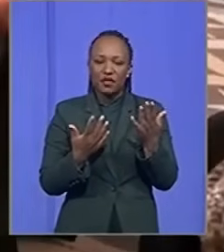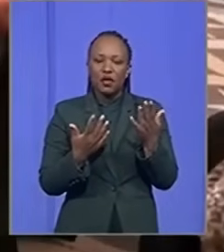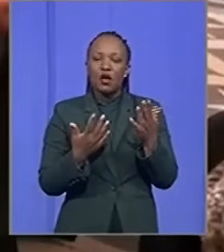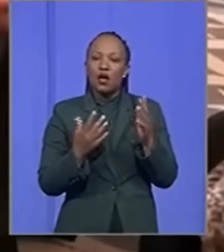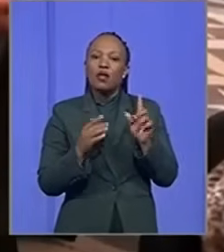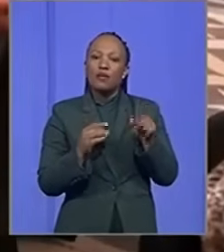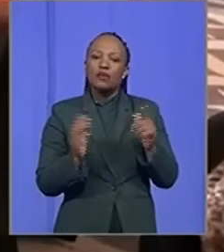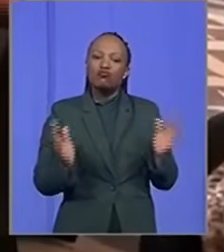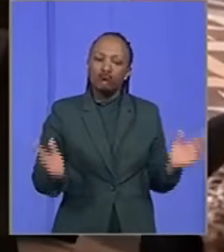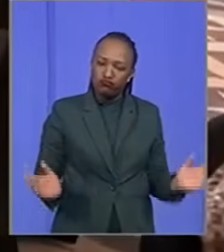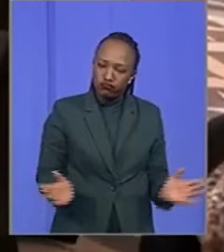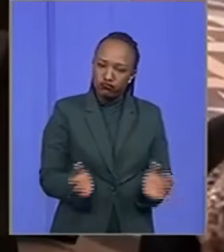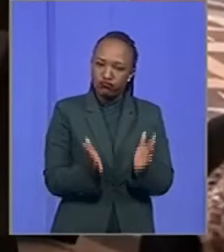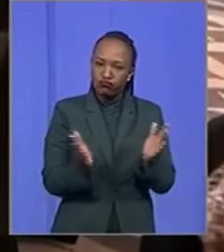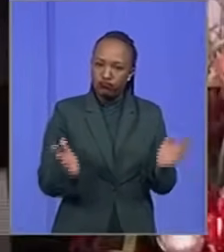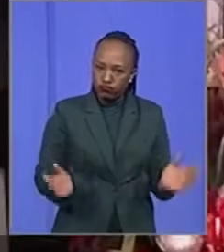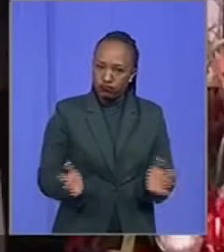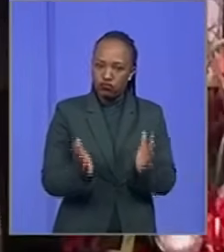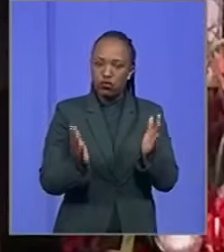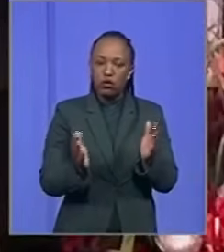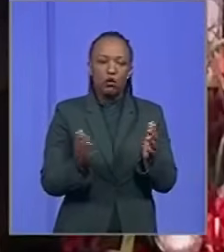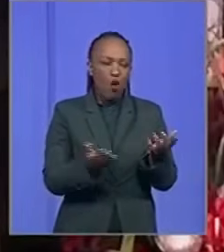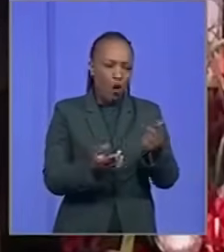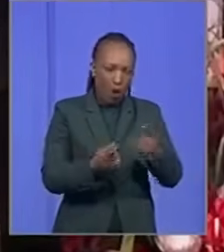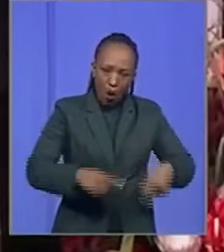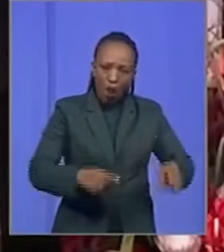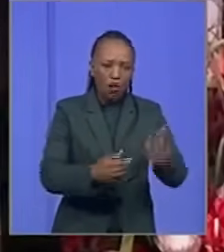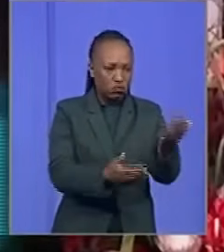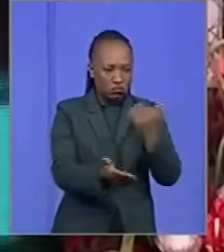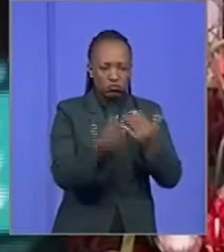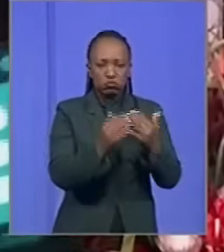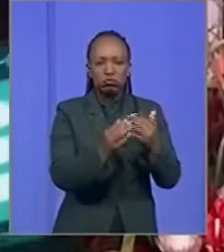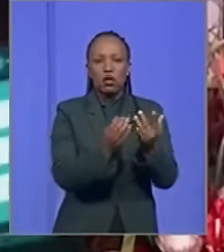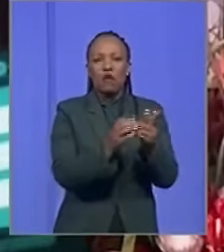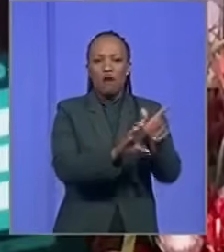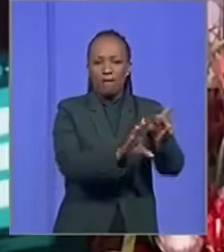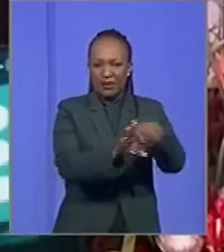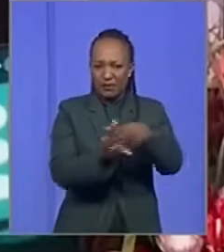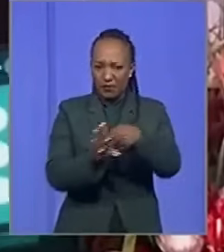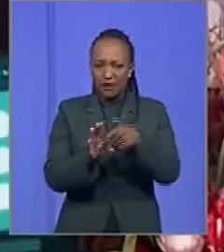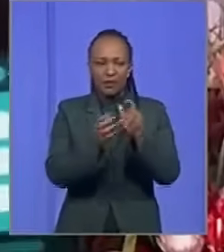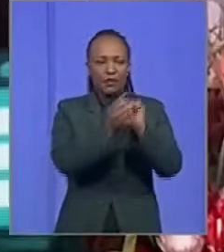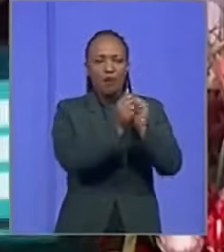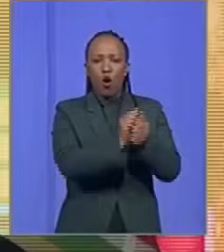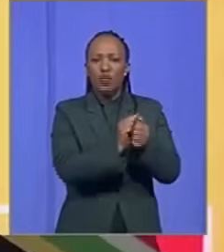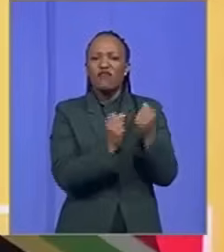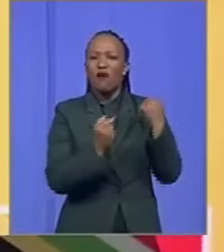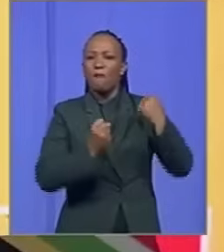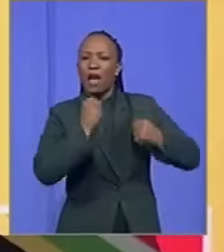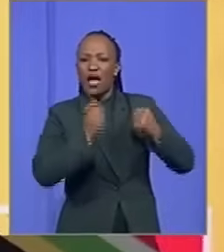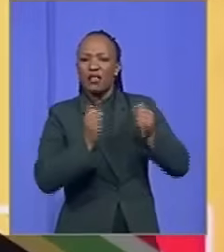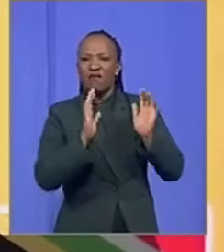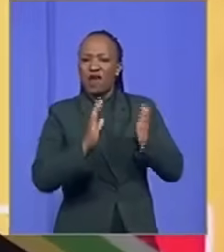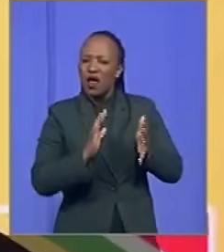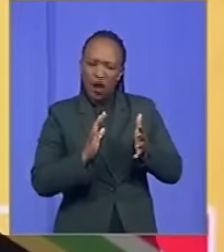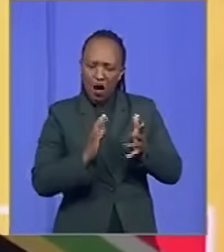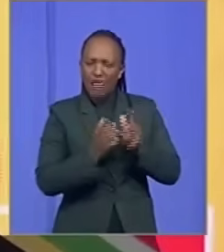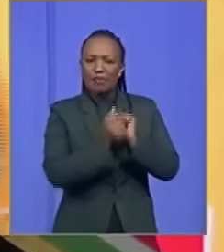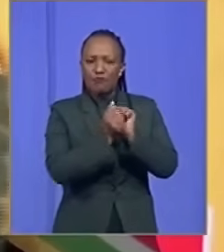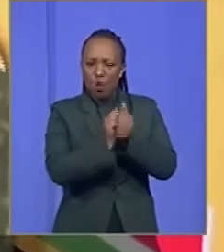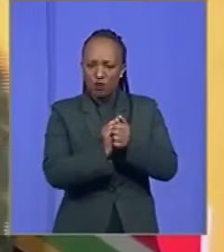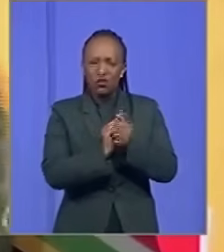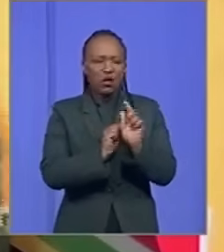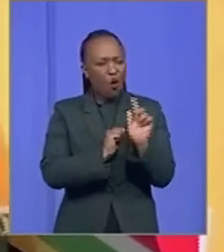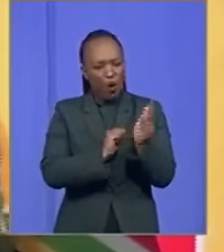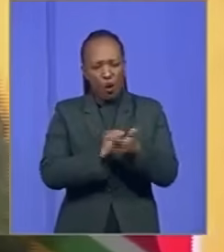gore haholo ba participate kaofela e ska ba sports fela tsa o matha di-sports kaofela ho na le bophelo as long as